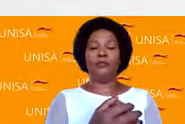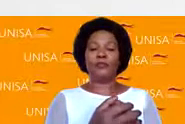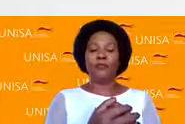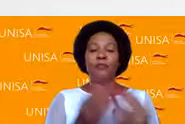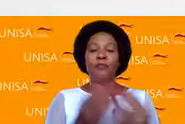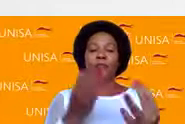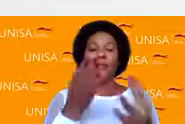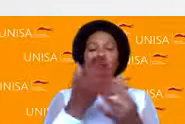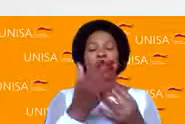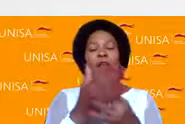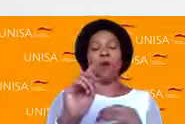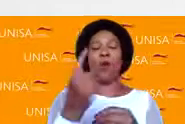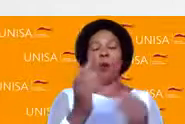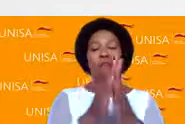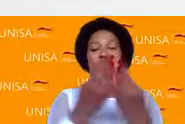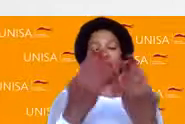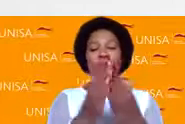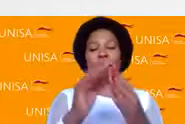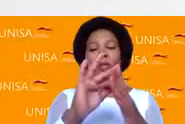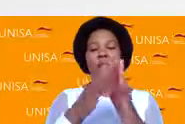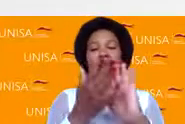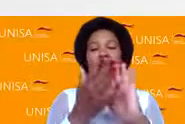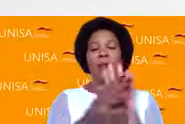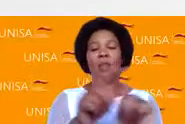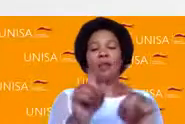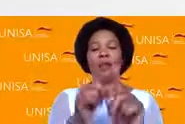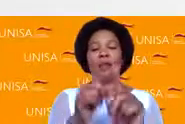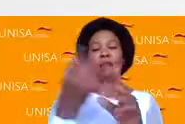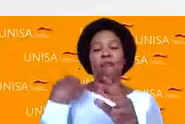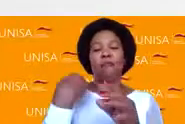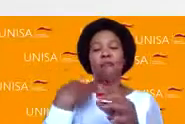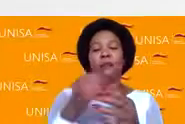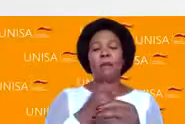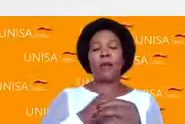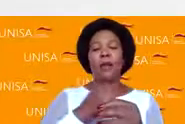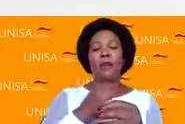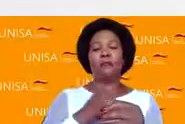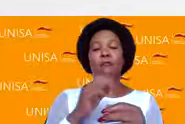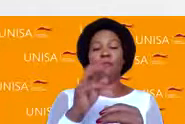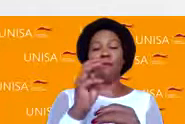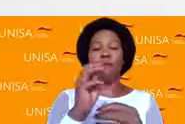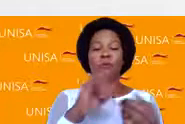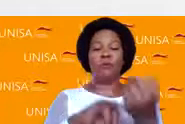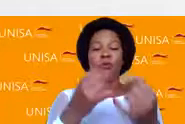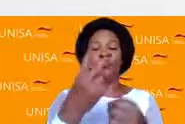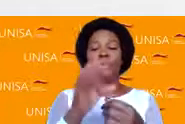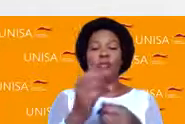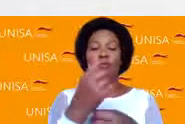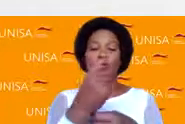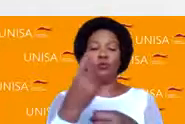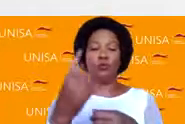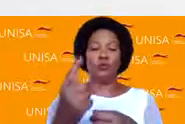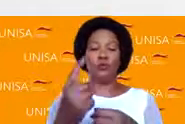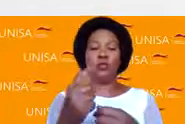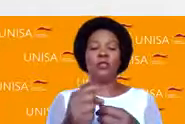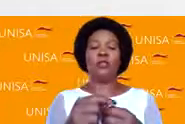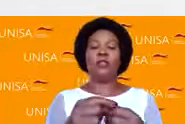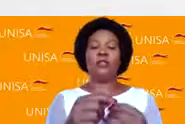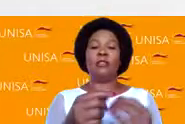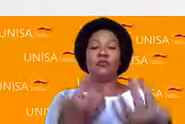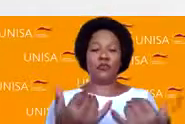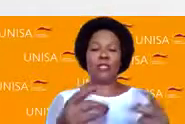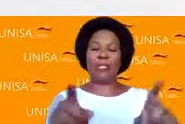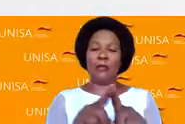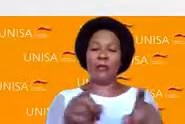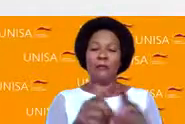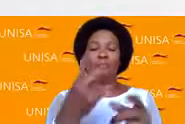material as you have done previously with myModules 2021. You will now go to myModules 2022. And then